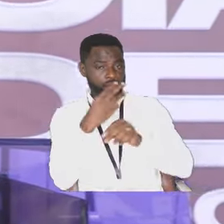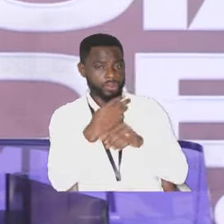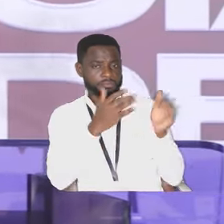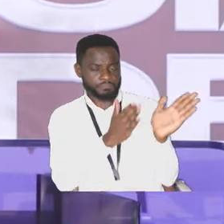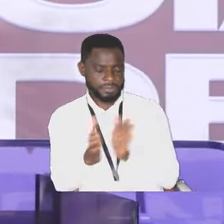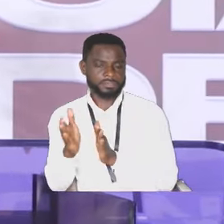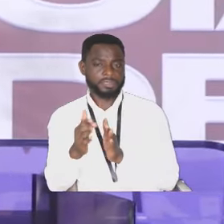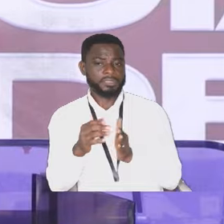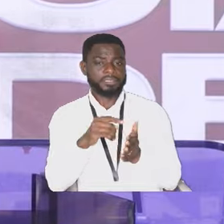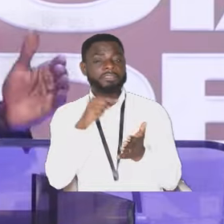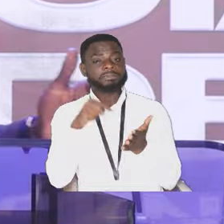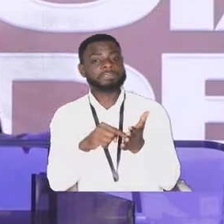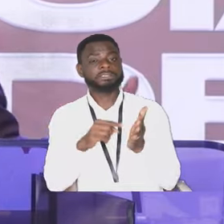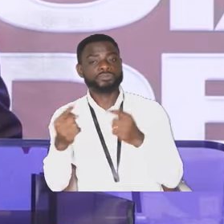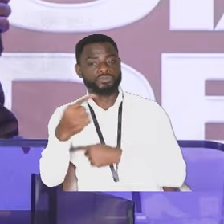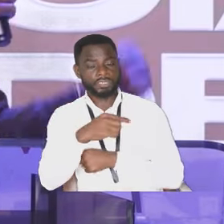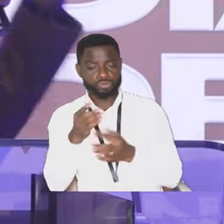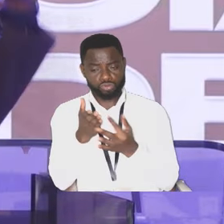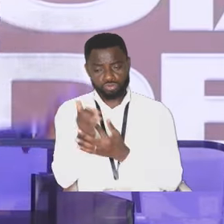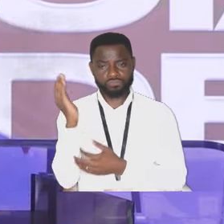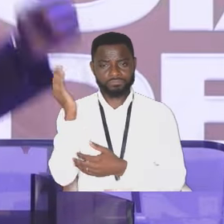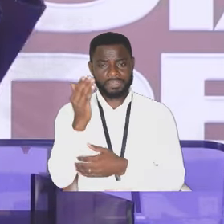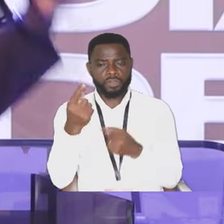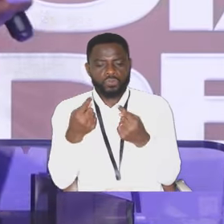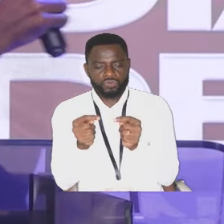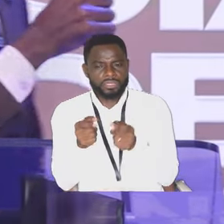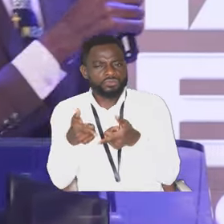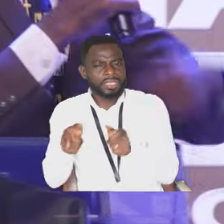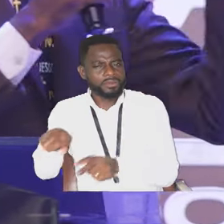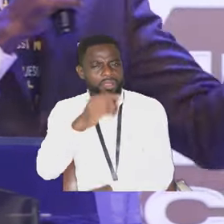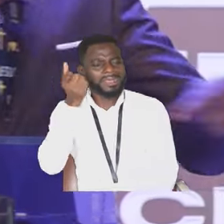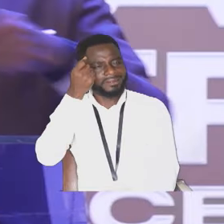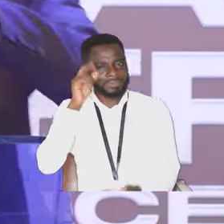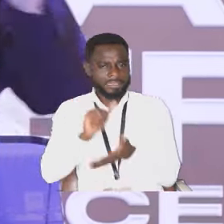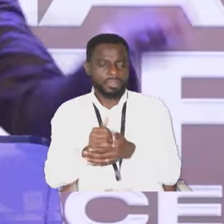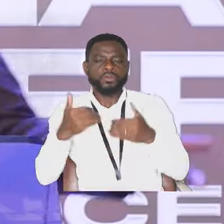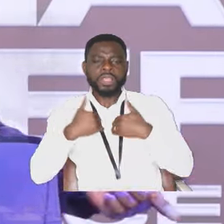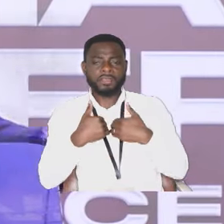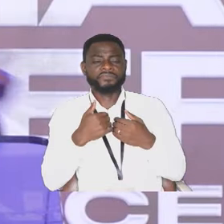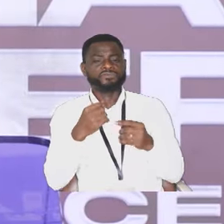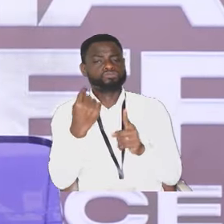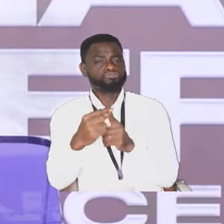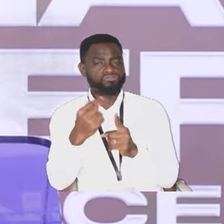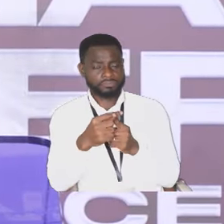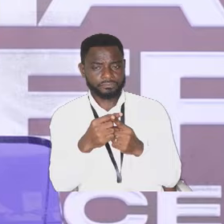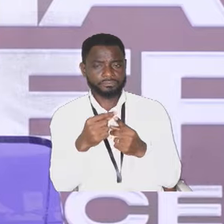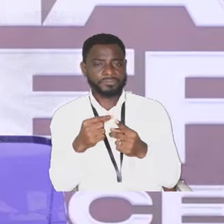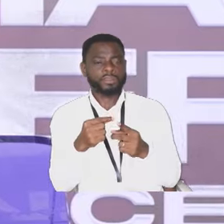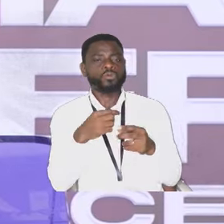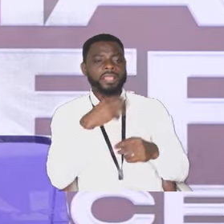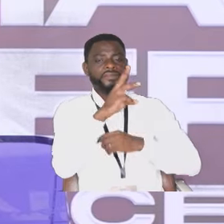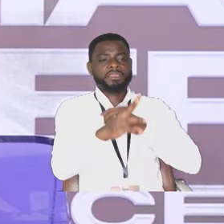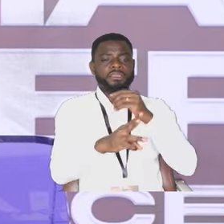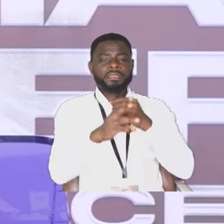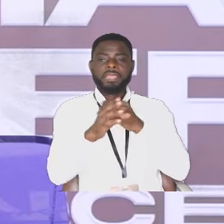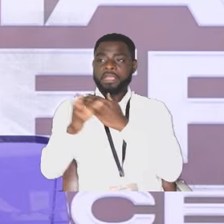This today, by this presentation, we try to let you understand that there are two worlds running. There is a godly world and